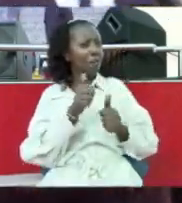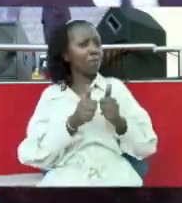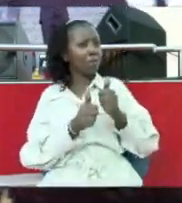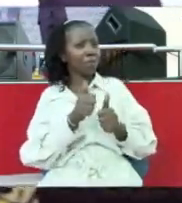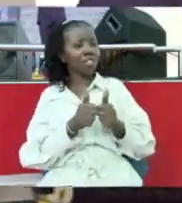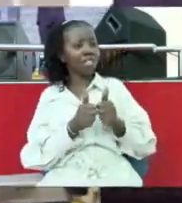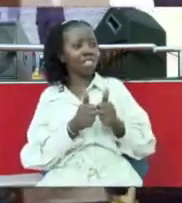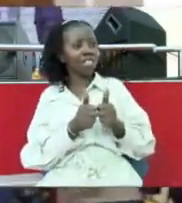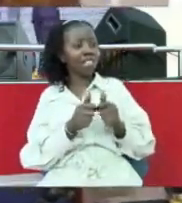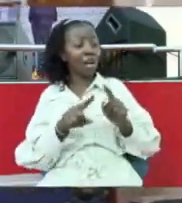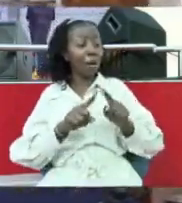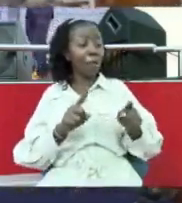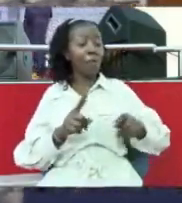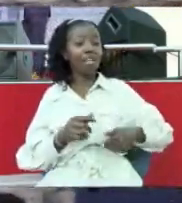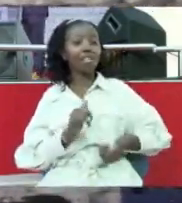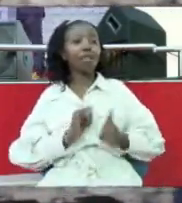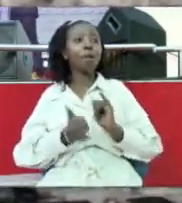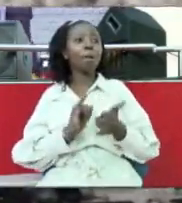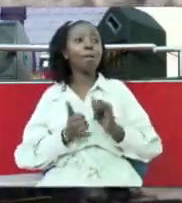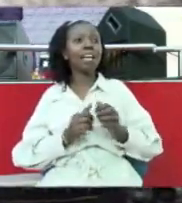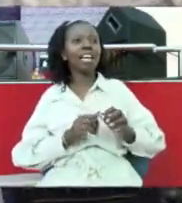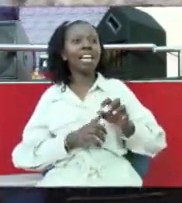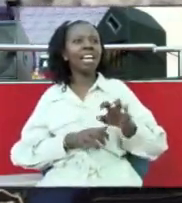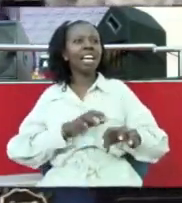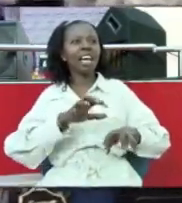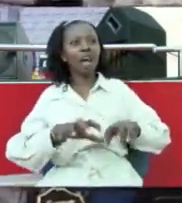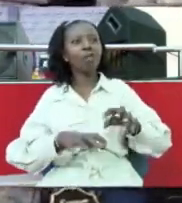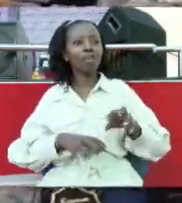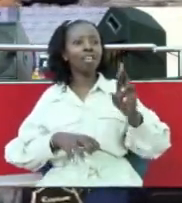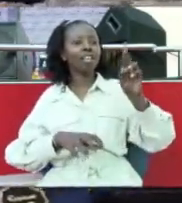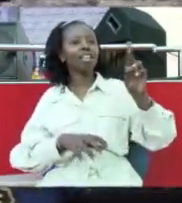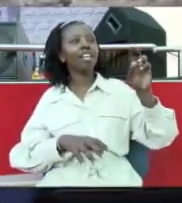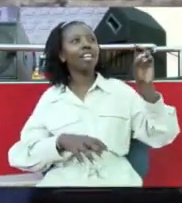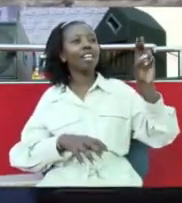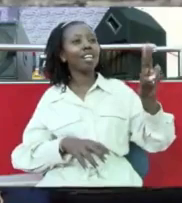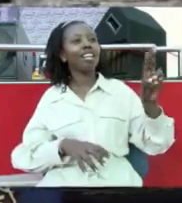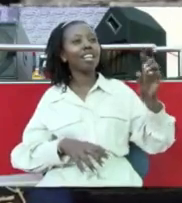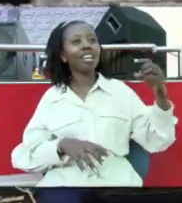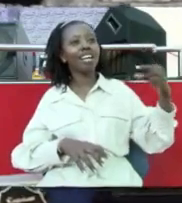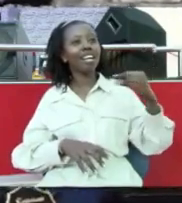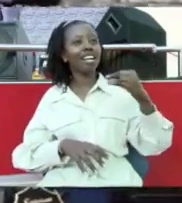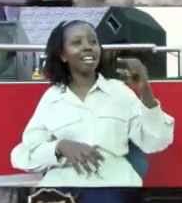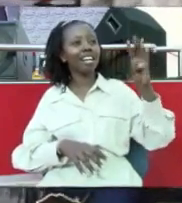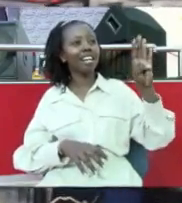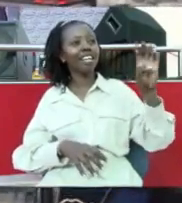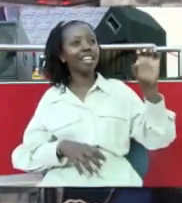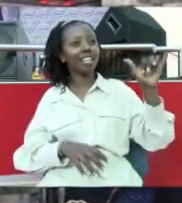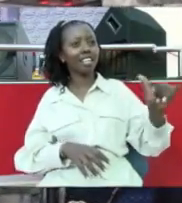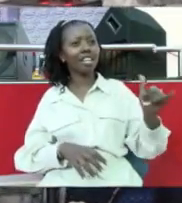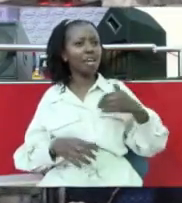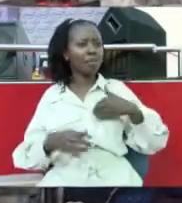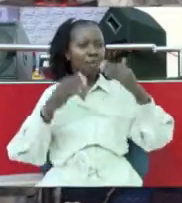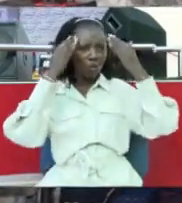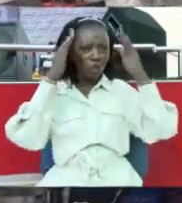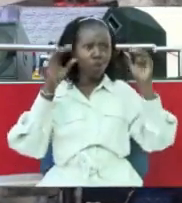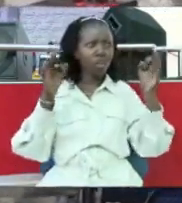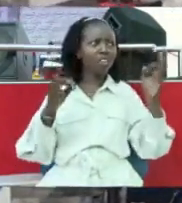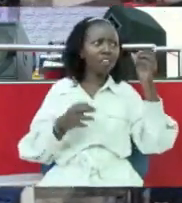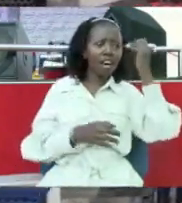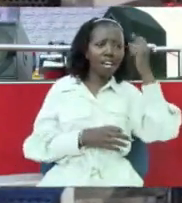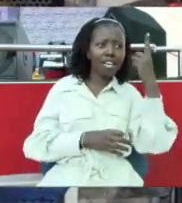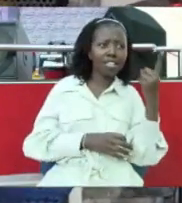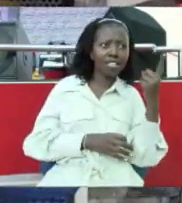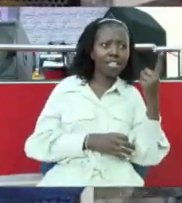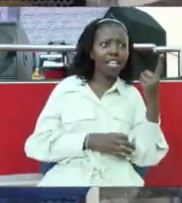anacheza nambari gani. But he was playing rugby. Lakini alikuwa anacheza mchezo wa raga. I don't know whether he understands that in rugby katika the raga, coach